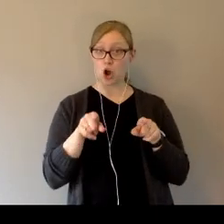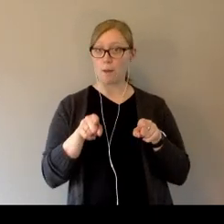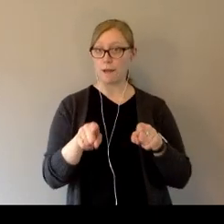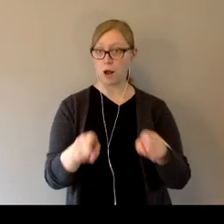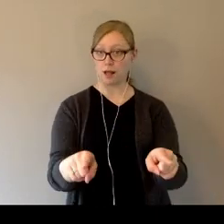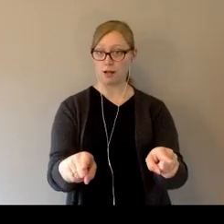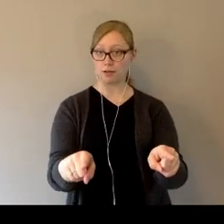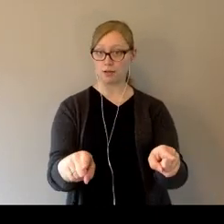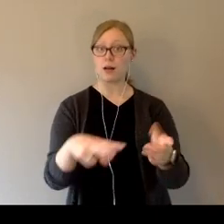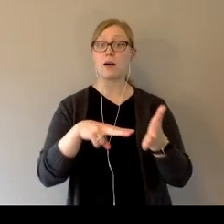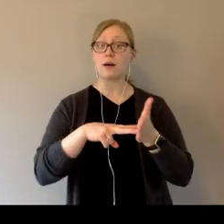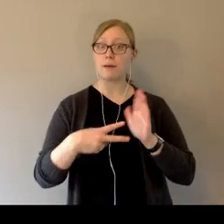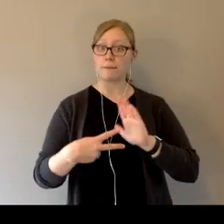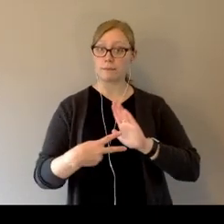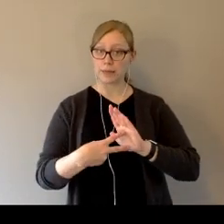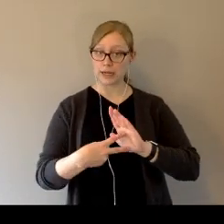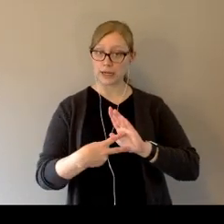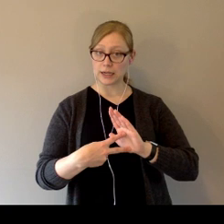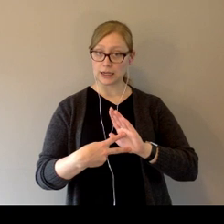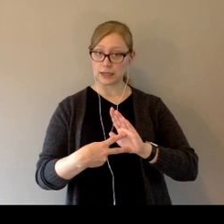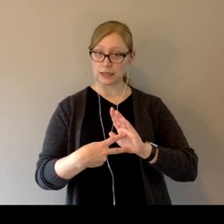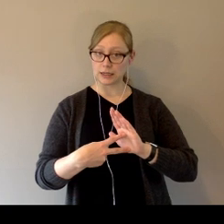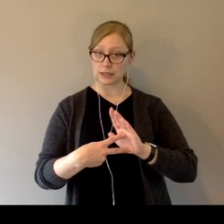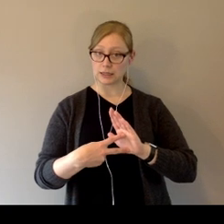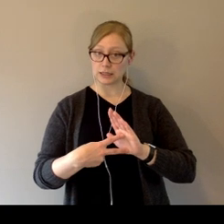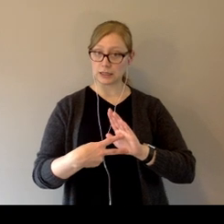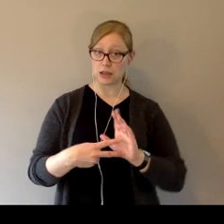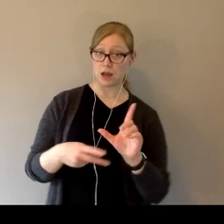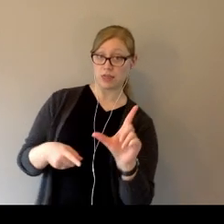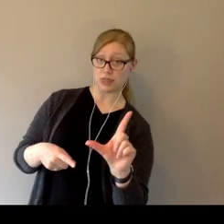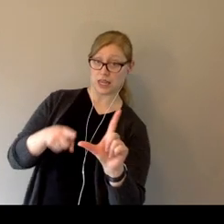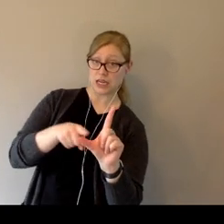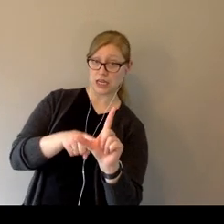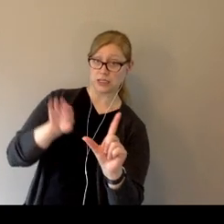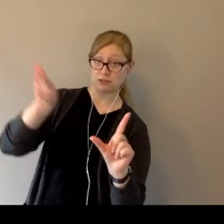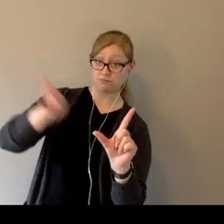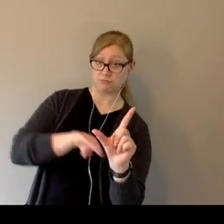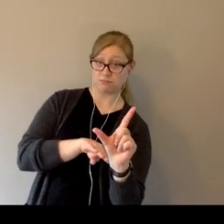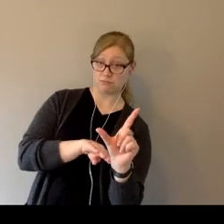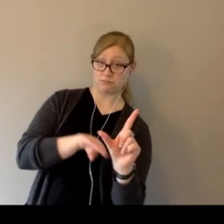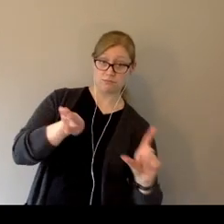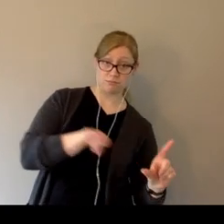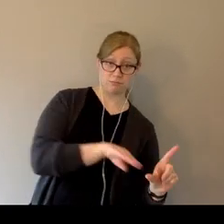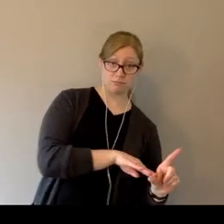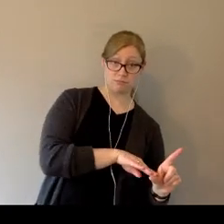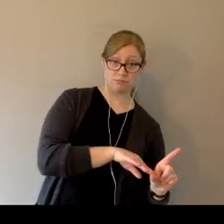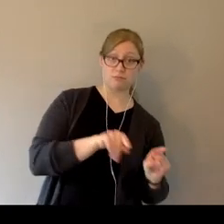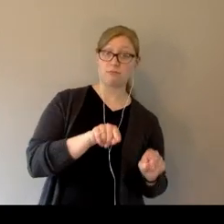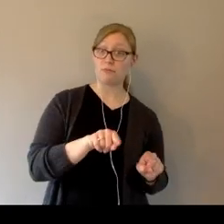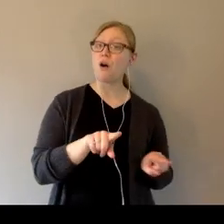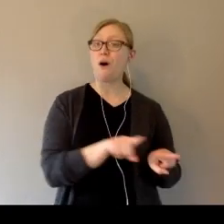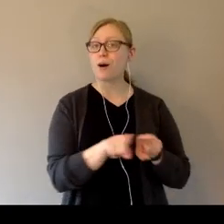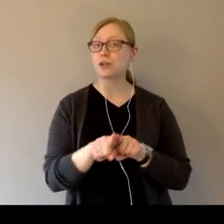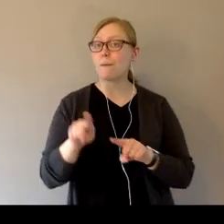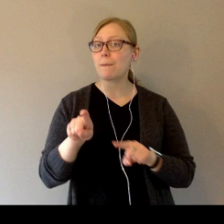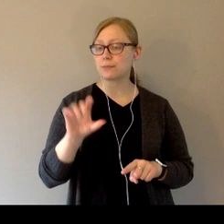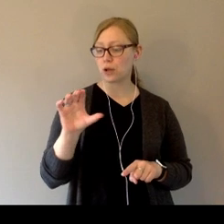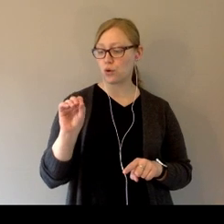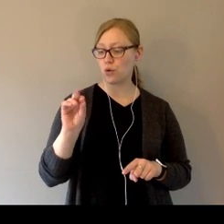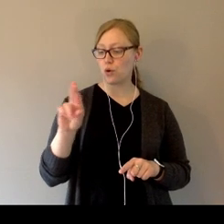side of that triangle, at the angle at RVS and RUT, they are also corresponding angles.